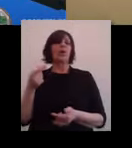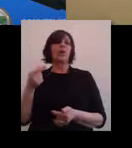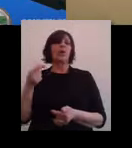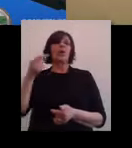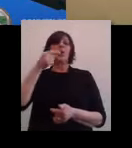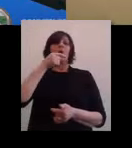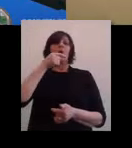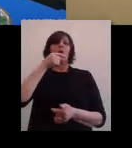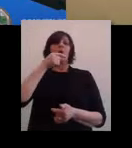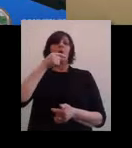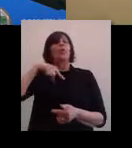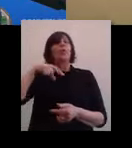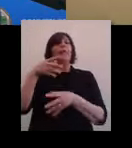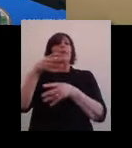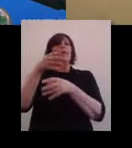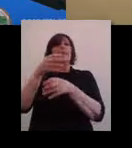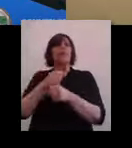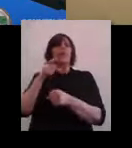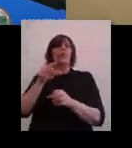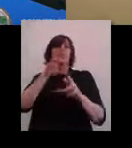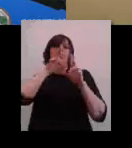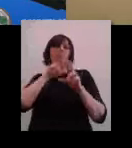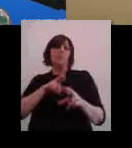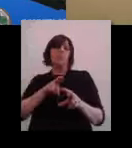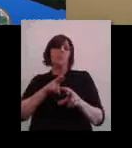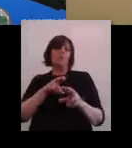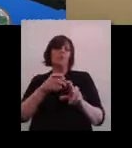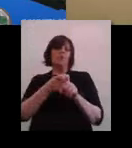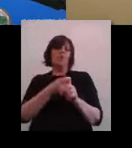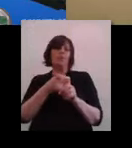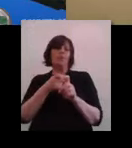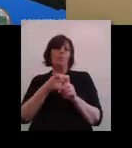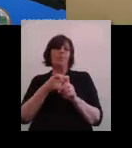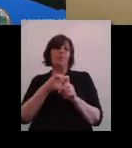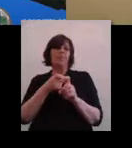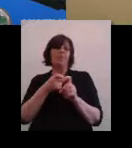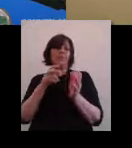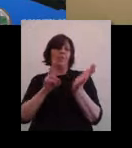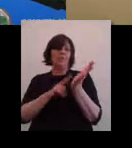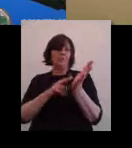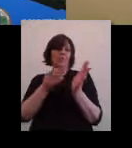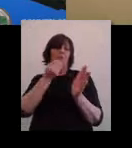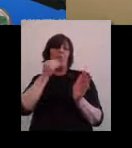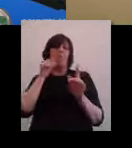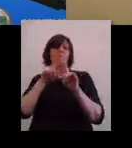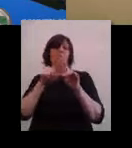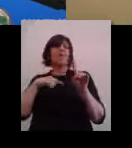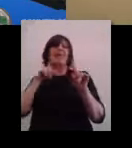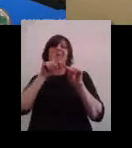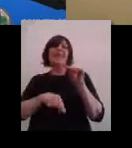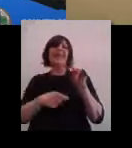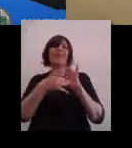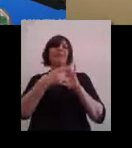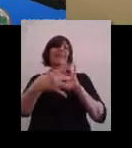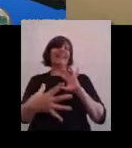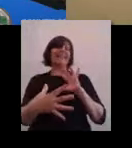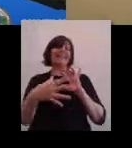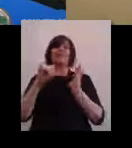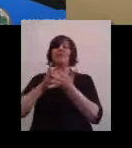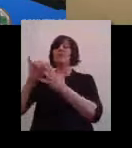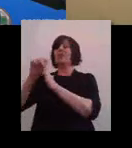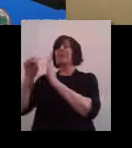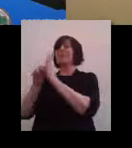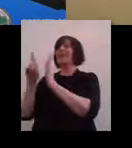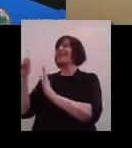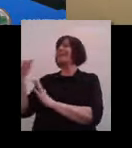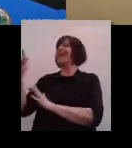with regards to particular nursing homes, but we cannot release them. It is New York State data, and they will not allow us to release it, but it gives us an